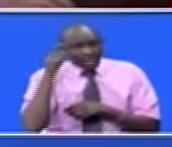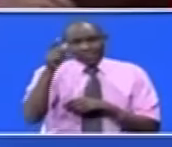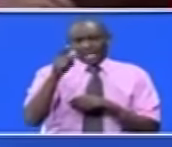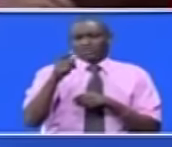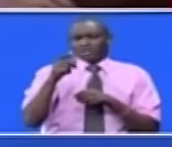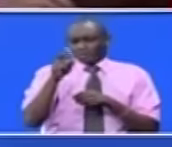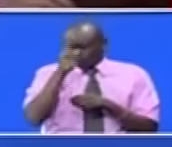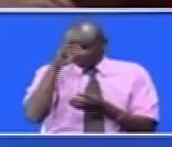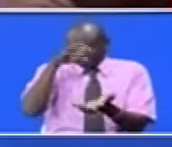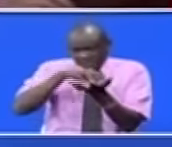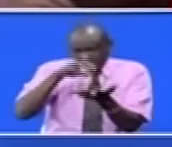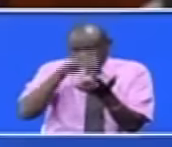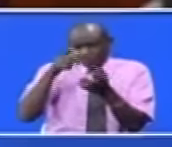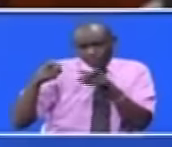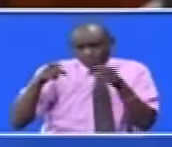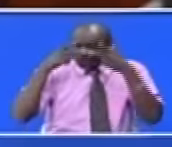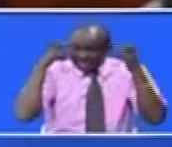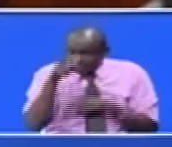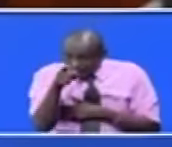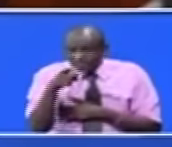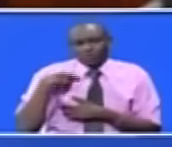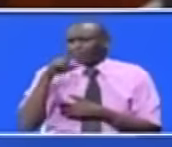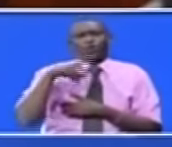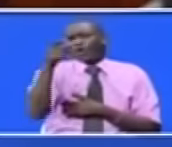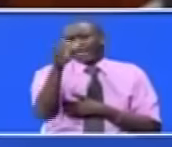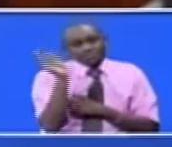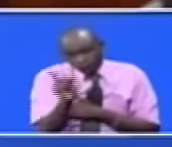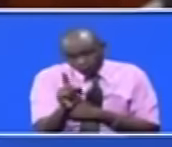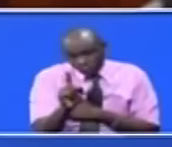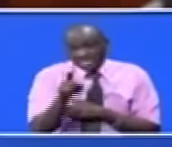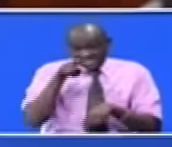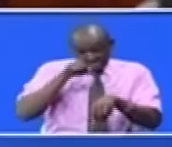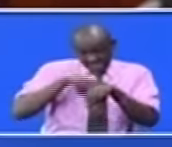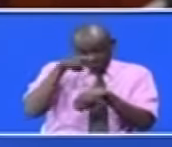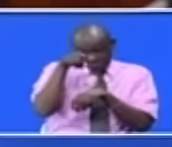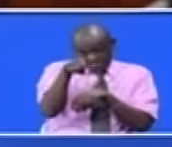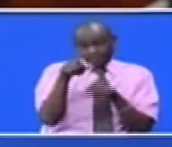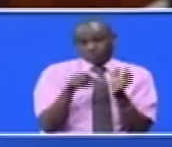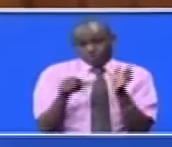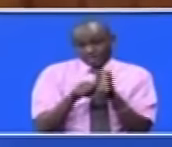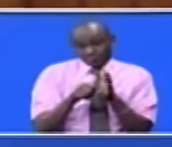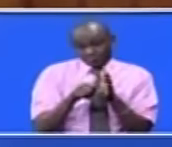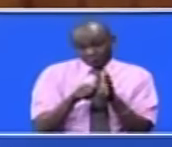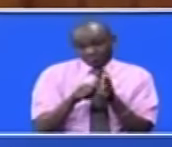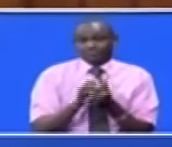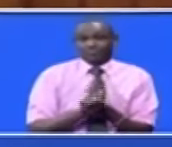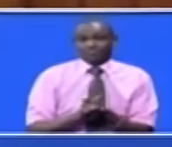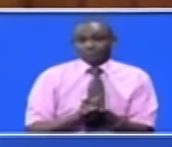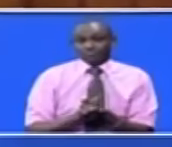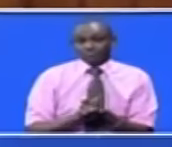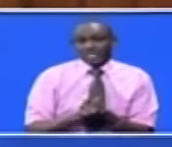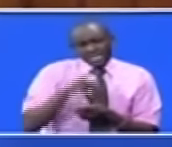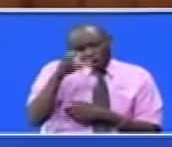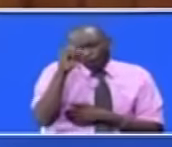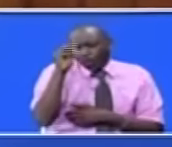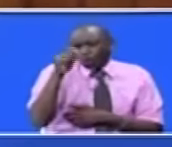the police will have placed their lives at great risk if they moved to Mpeketoni during the night to fight militiamen who had attacked the local police station.